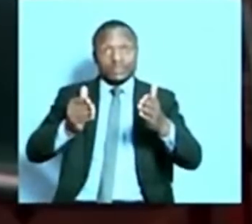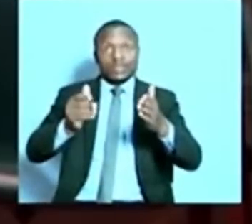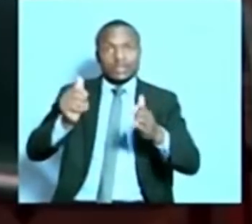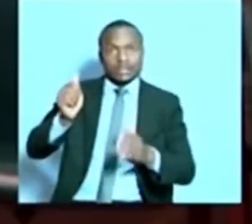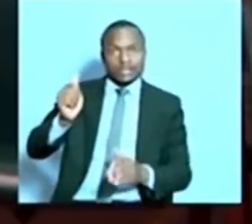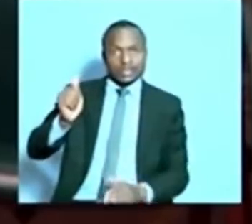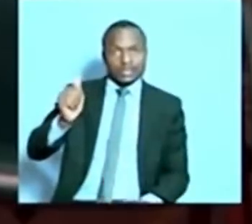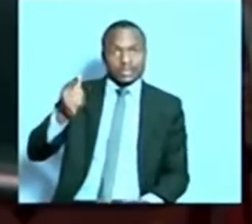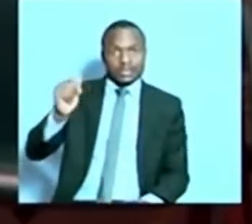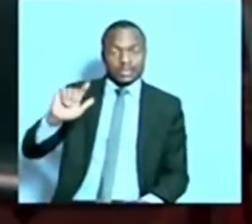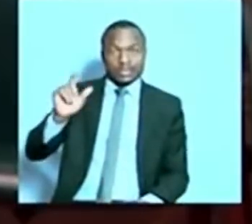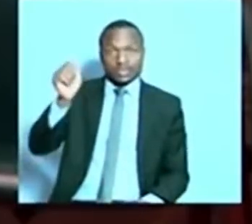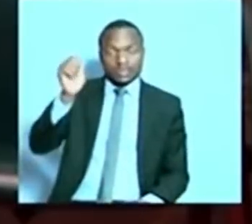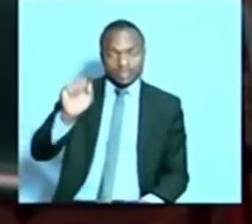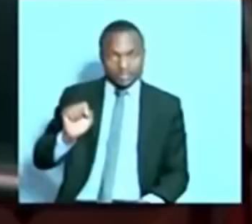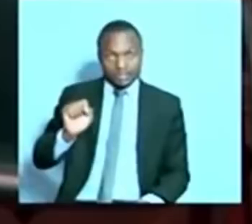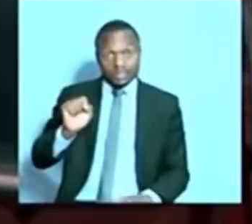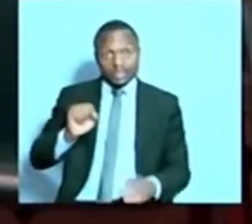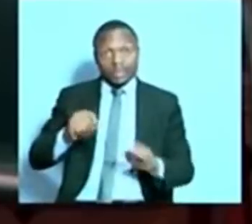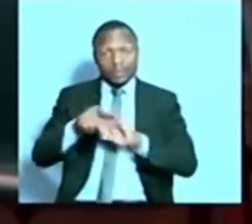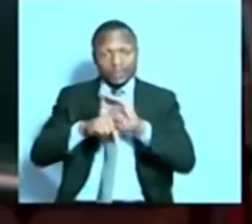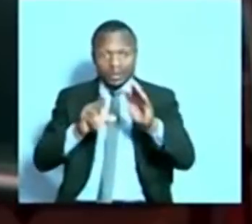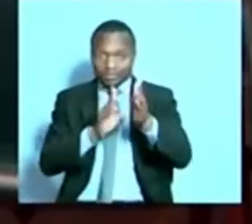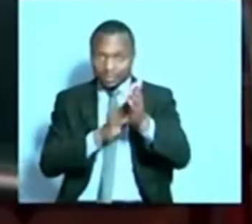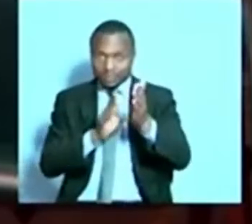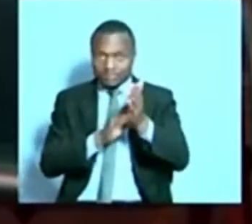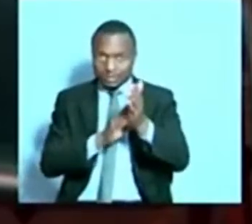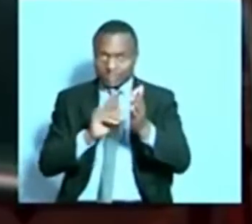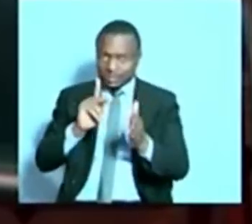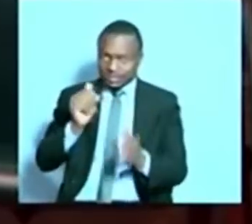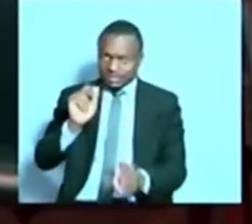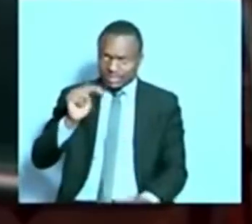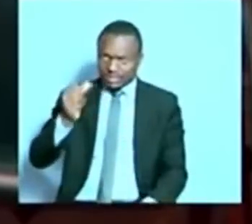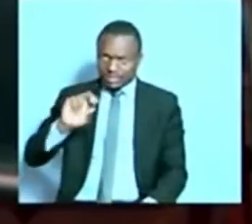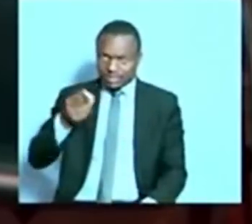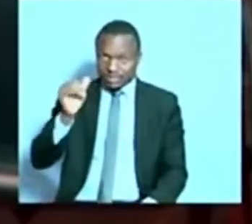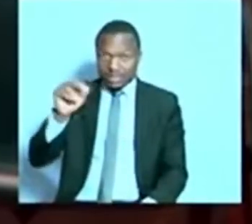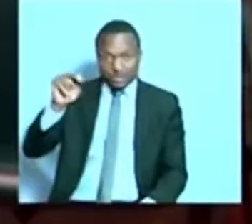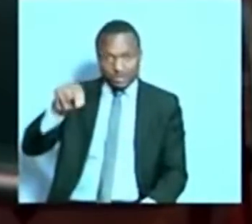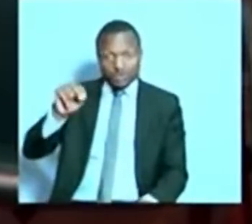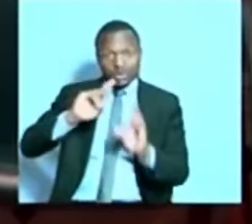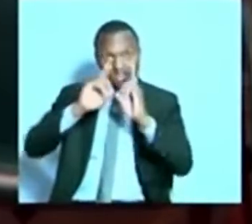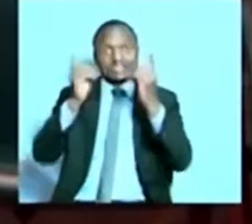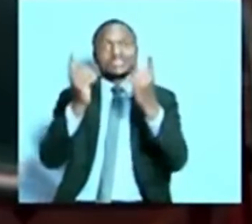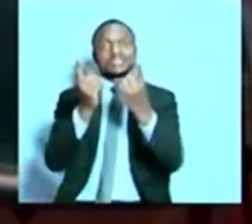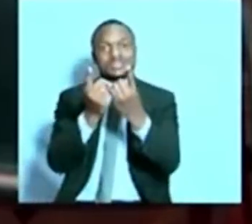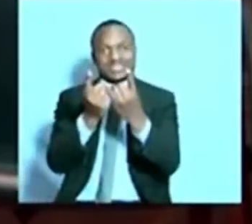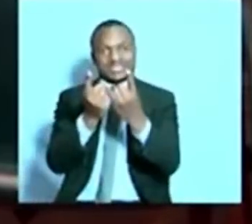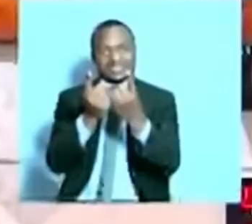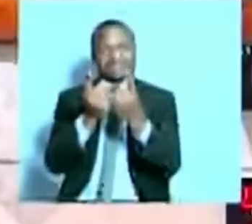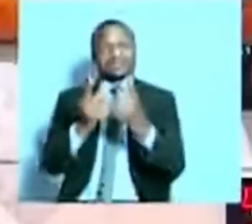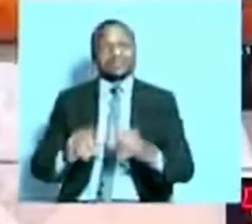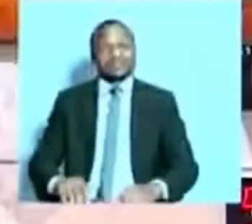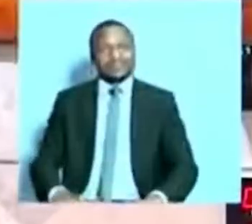Angela's Nursery and Primary School in Kasenshi Extension, Ndola District.